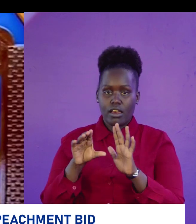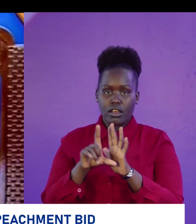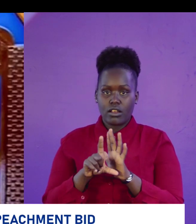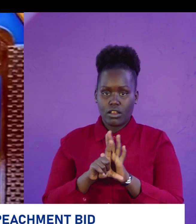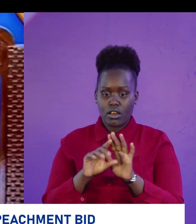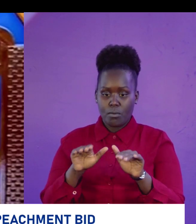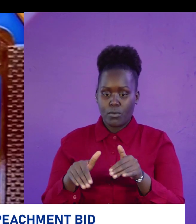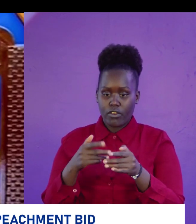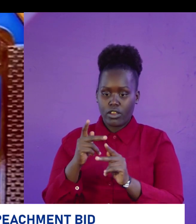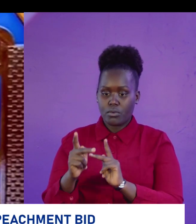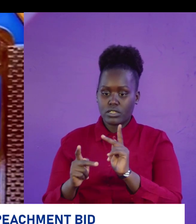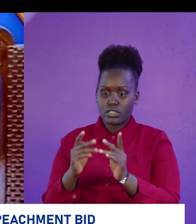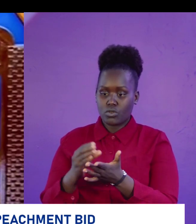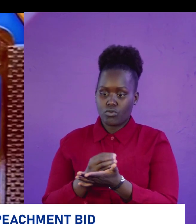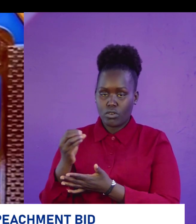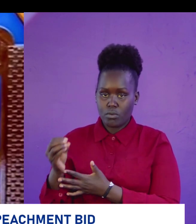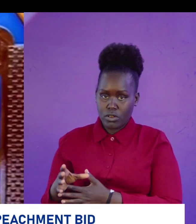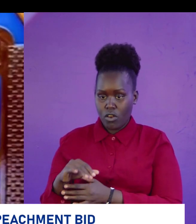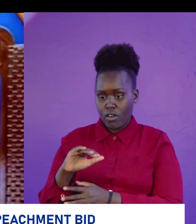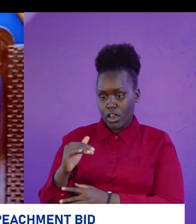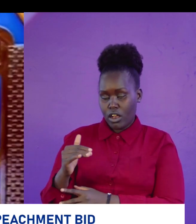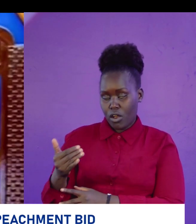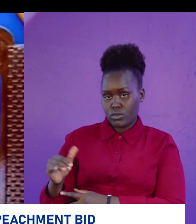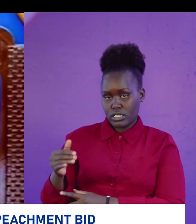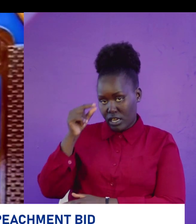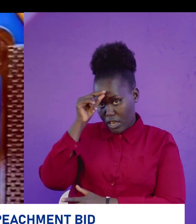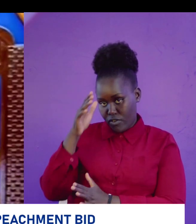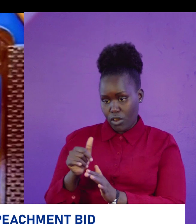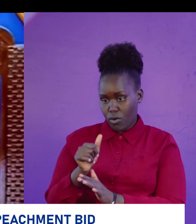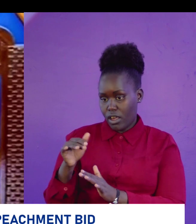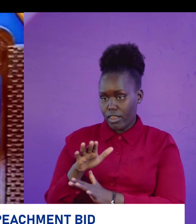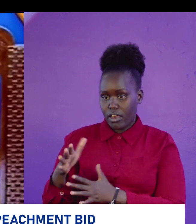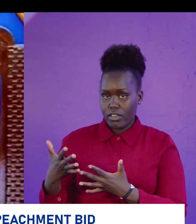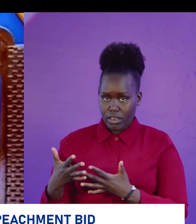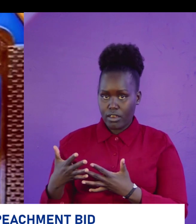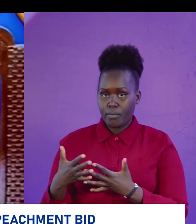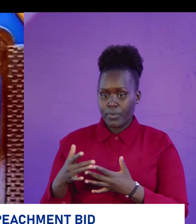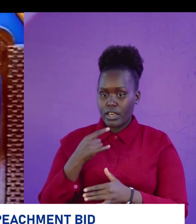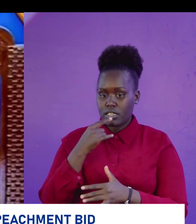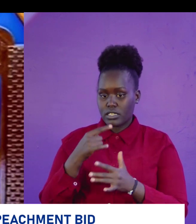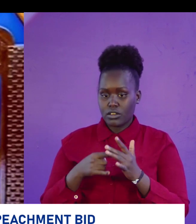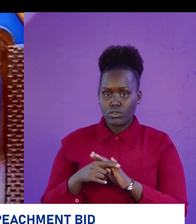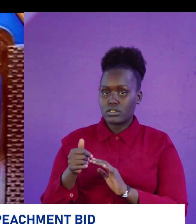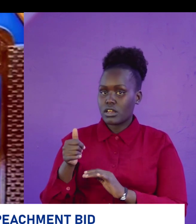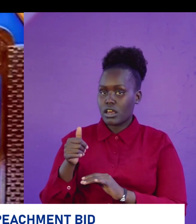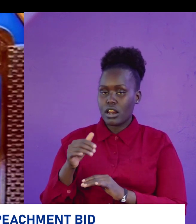the procedure of removal of a county governor or any other grounds mentioned in Clause